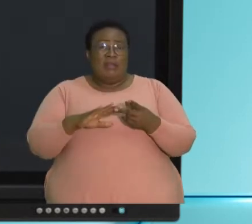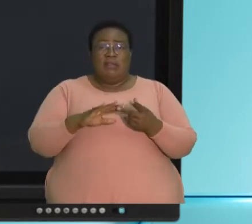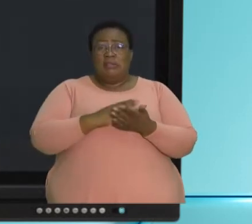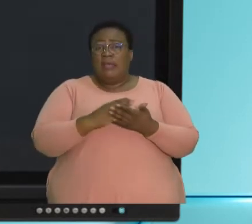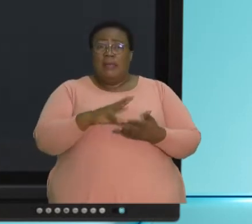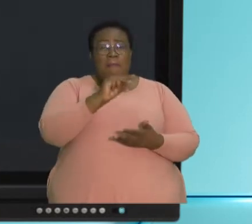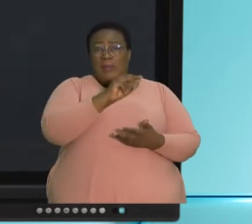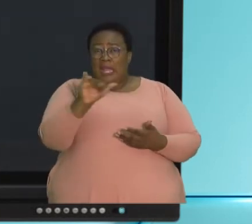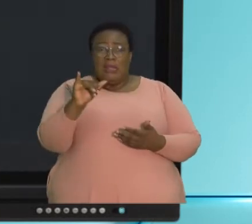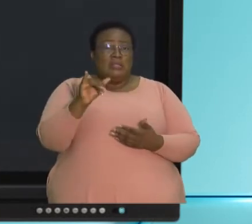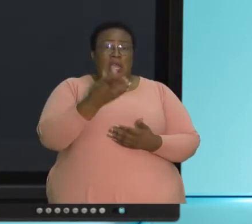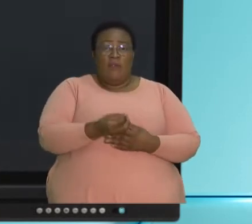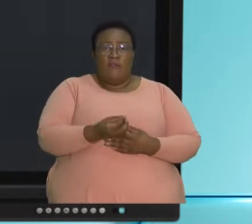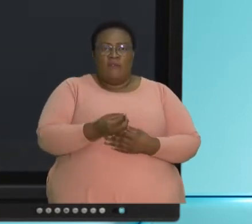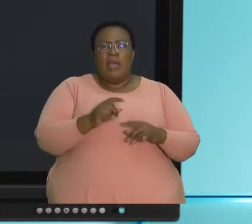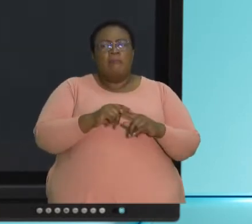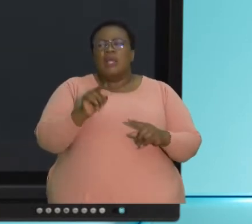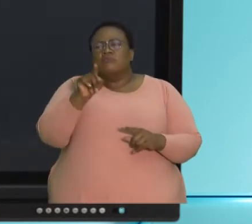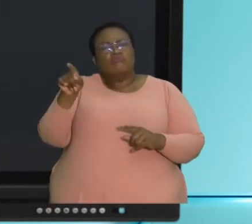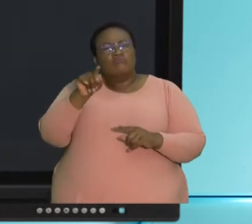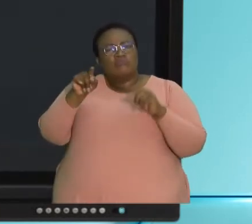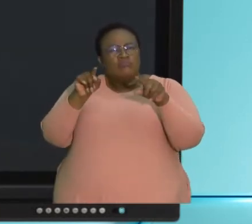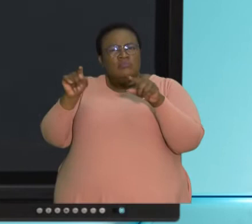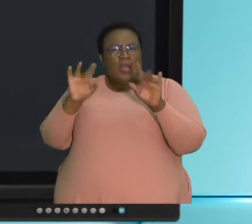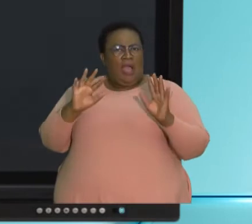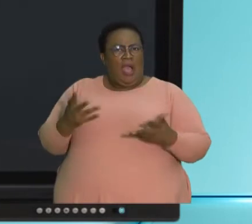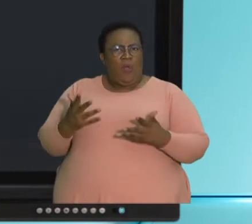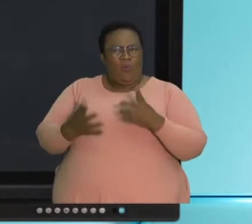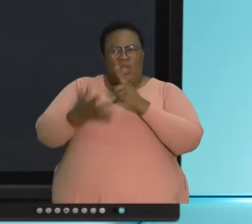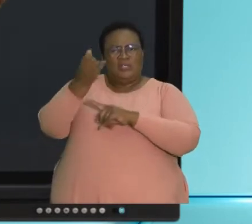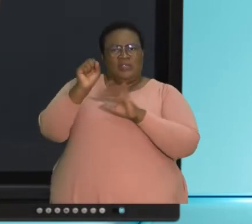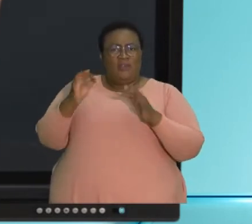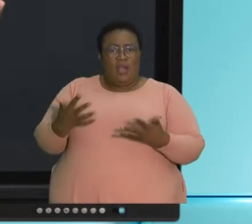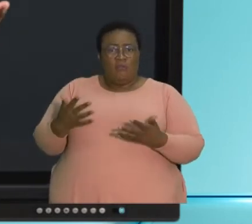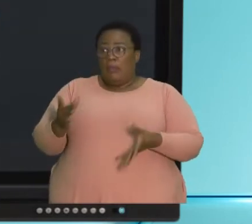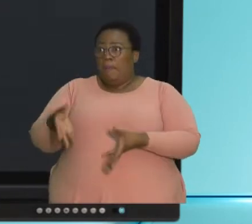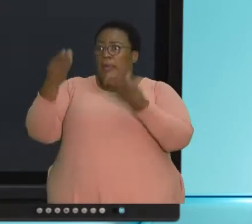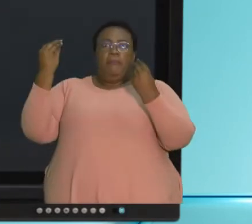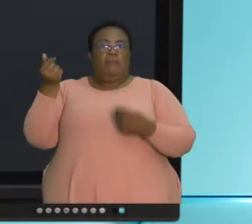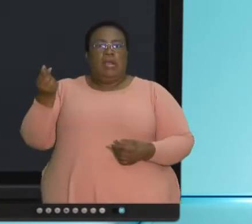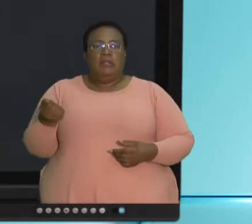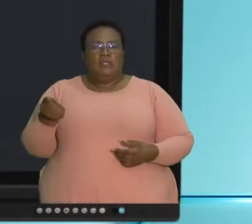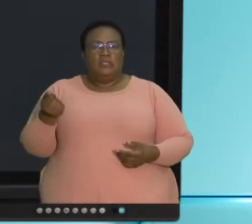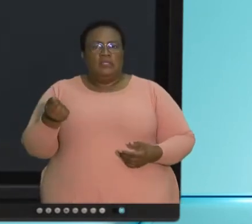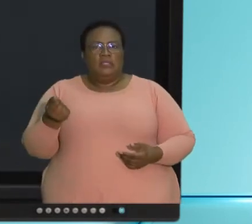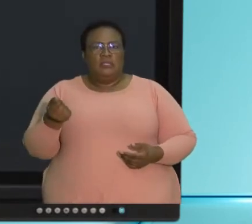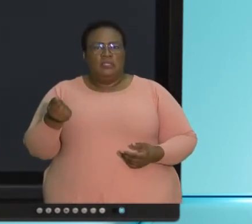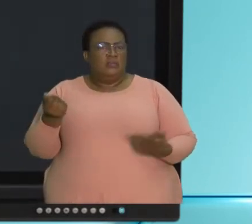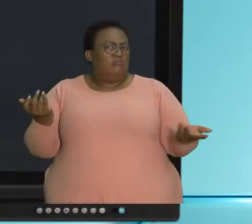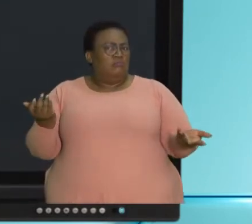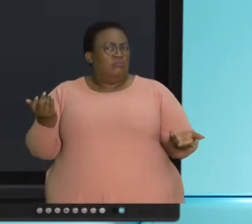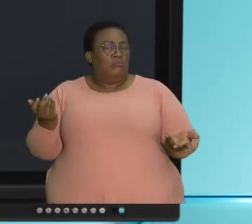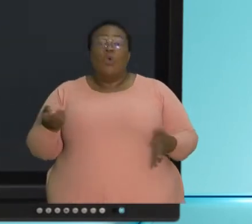and billions. How exactly did they get there? Did they just have them because it happened that they had that amount of